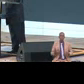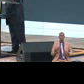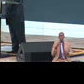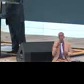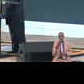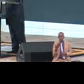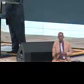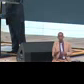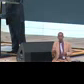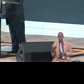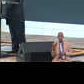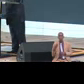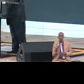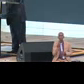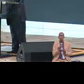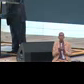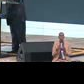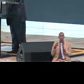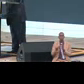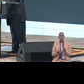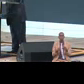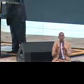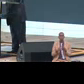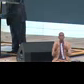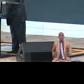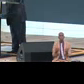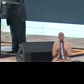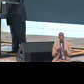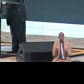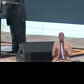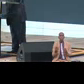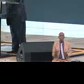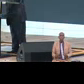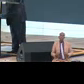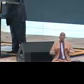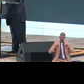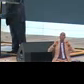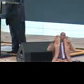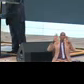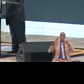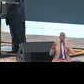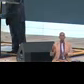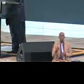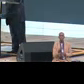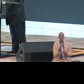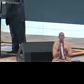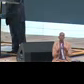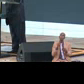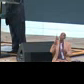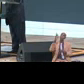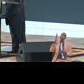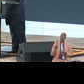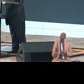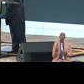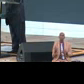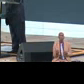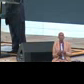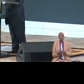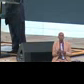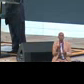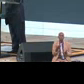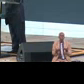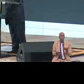of unrighteousness unto sin, but yield yourselves unto God